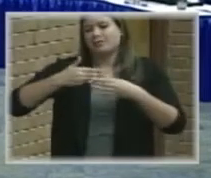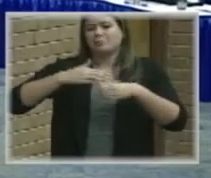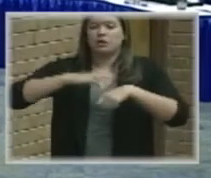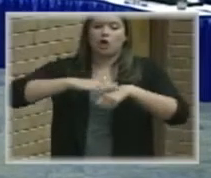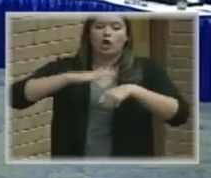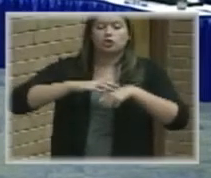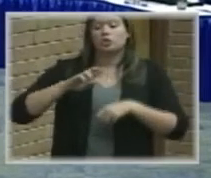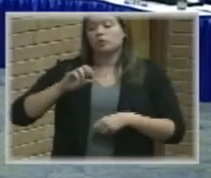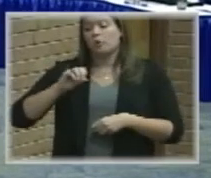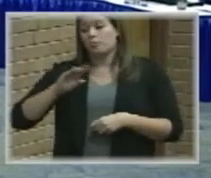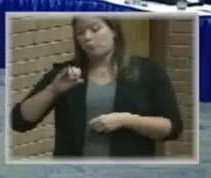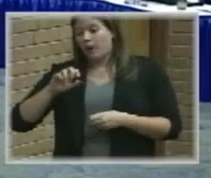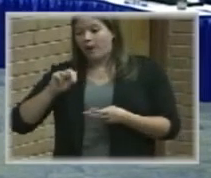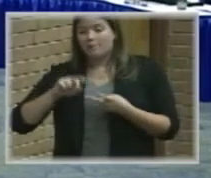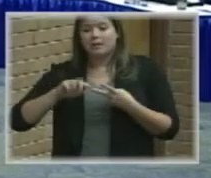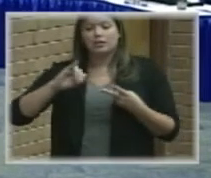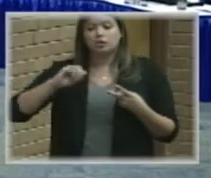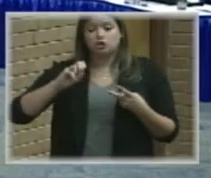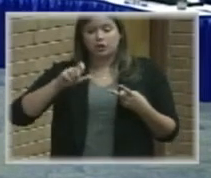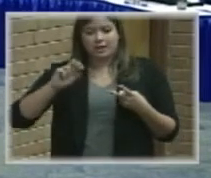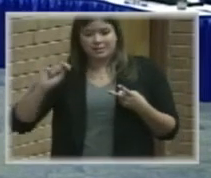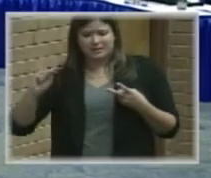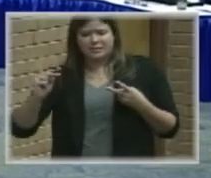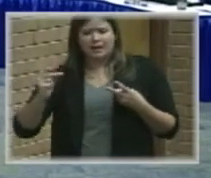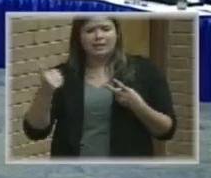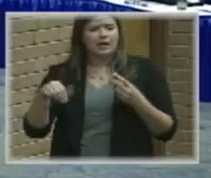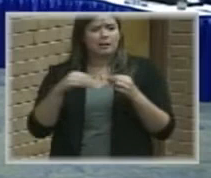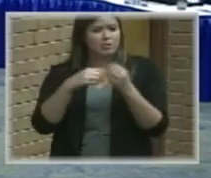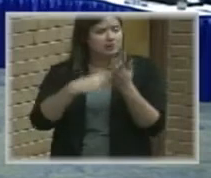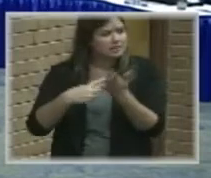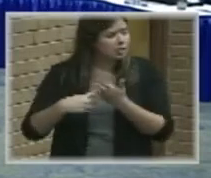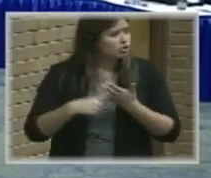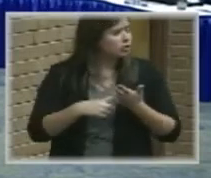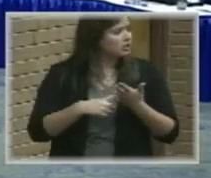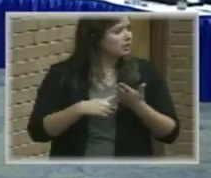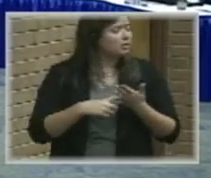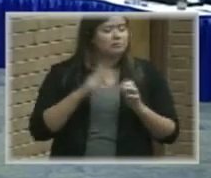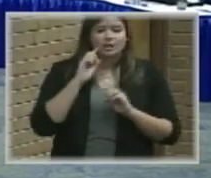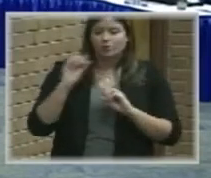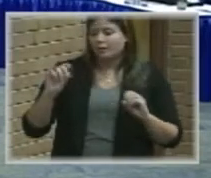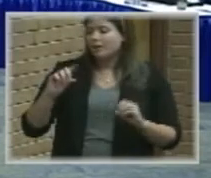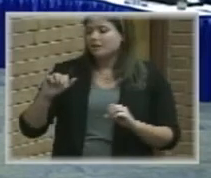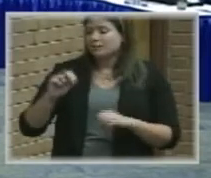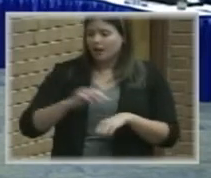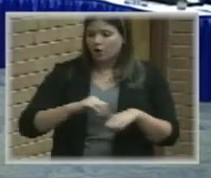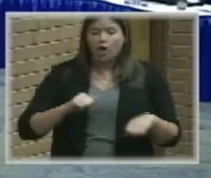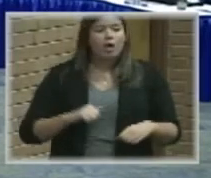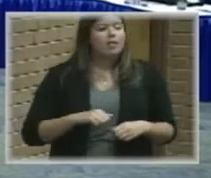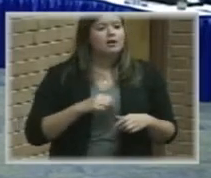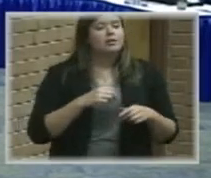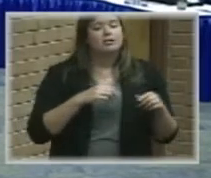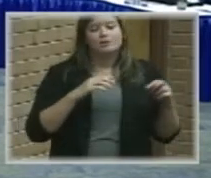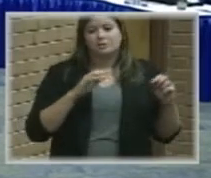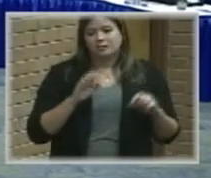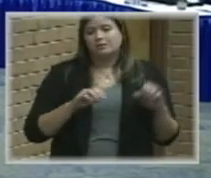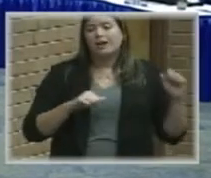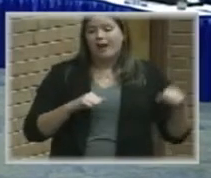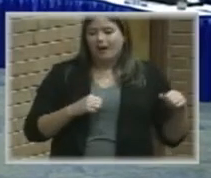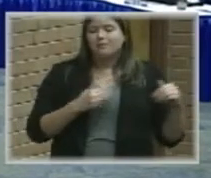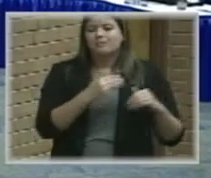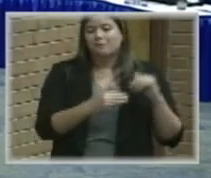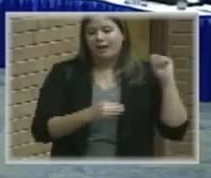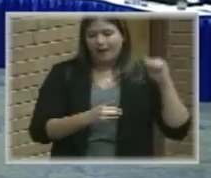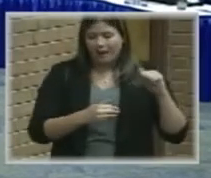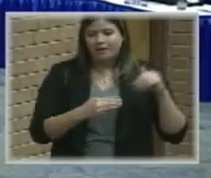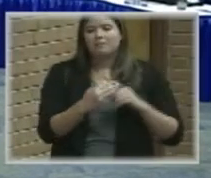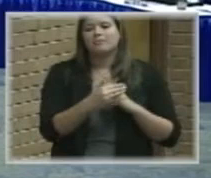and Jason on that motion. Is there any further discussion? Hearing none, Dan, please call the roll. Councilmember DePonzio? Aye. Councilmember Werner?